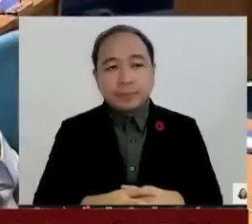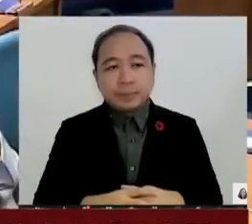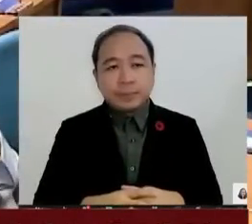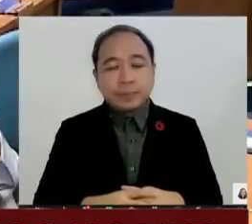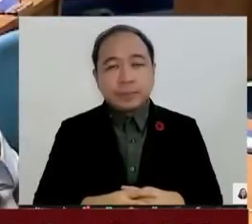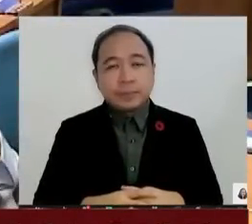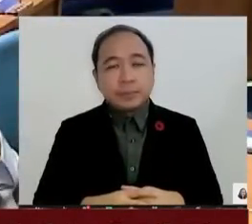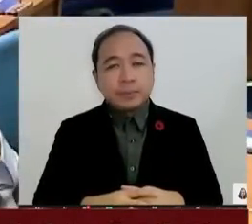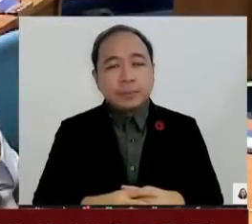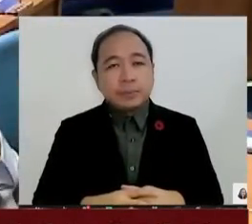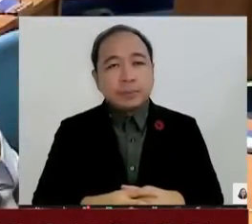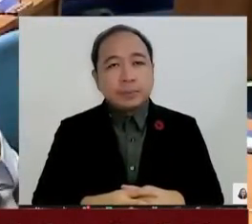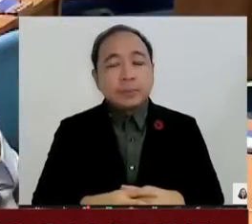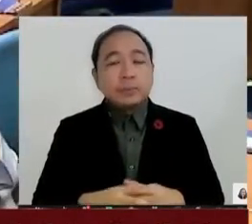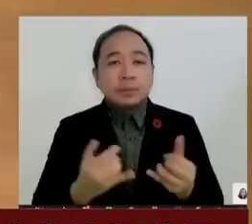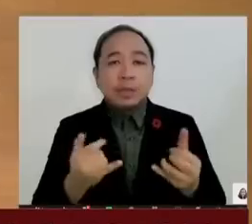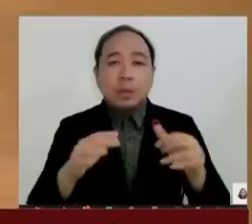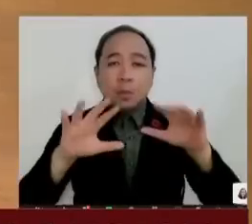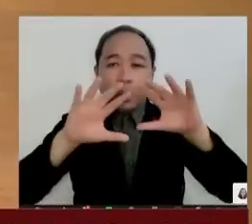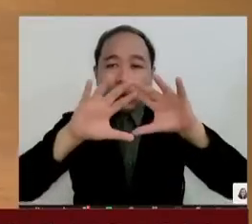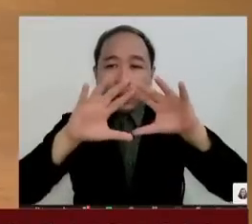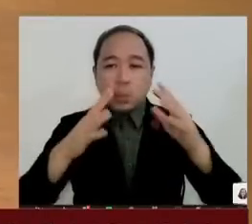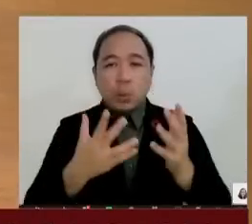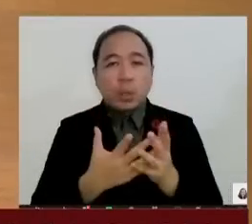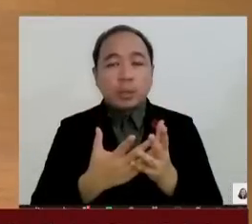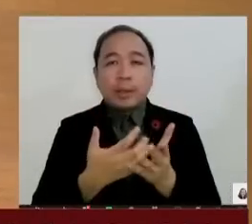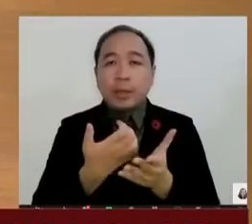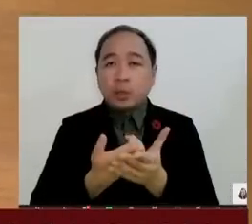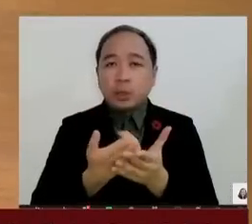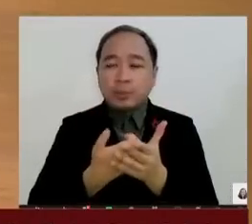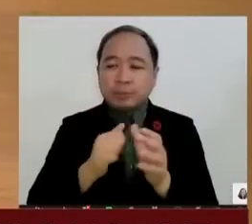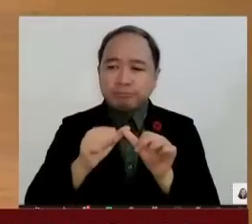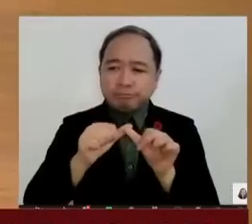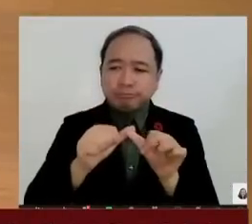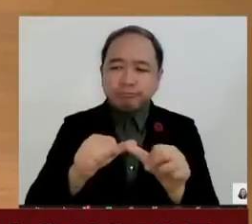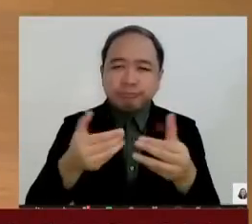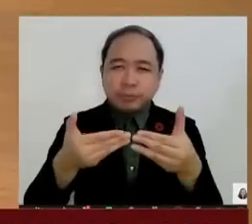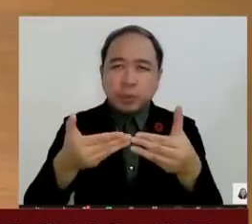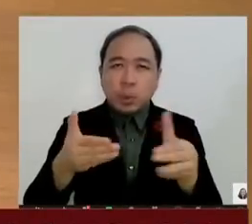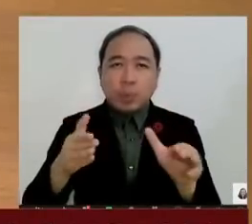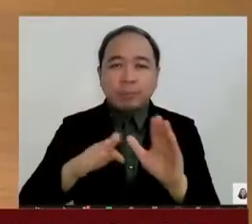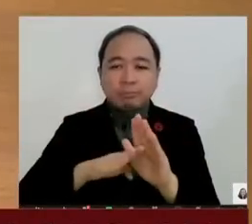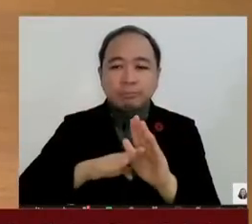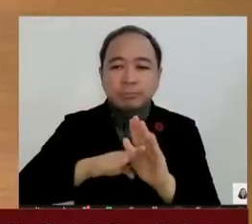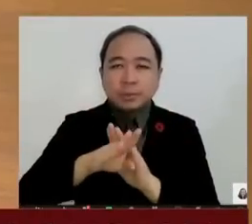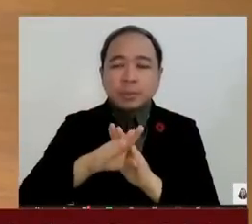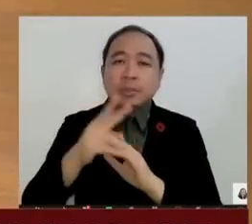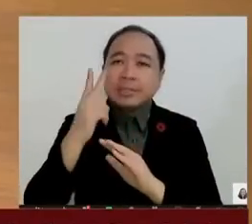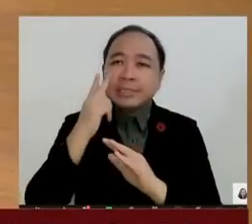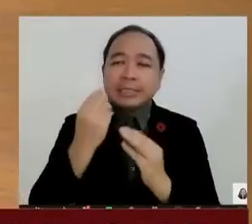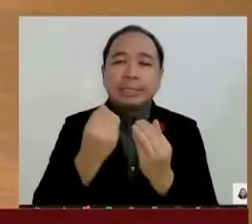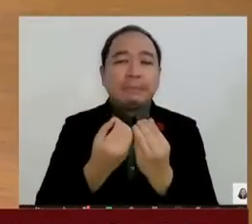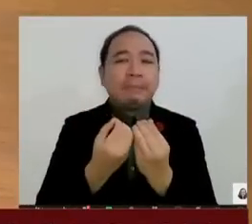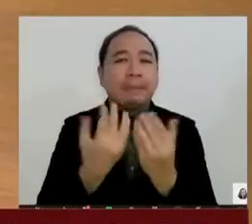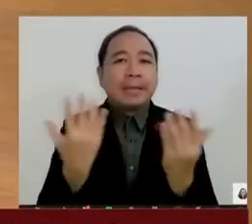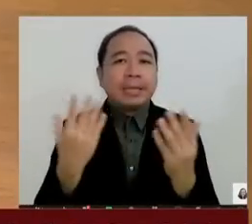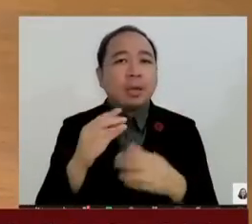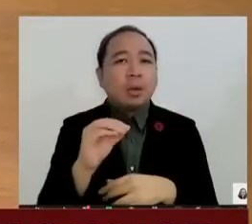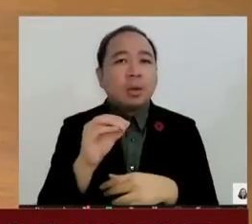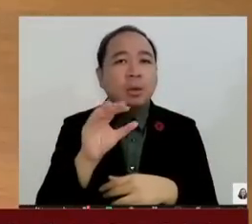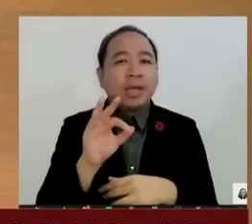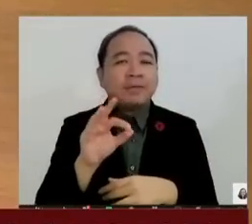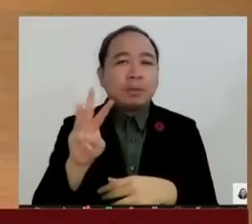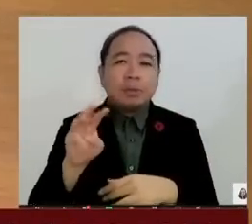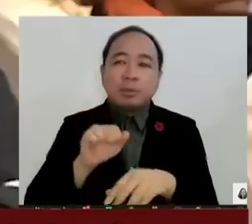As the world economy reopens, we are witnessing a rise in overseas Filipino deployment. In 2022,